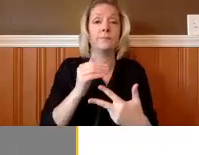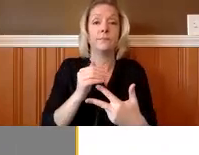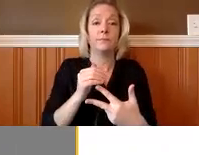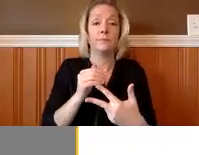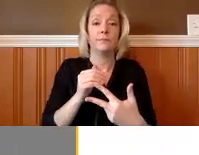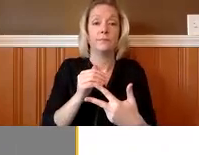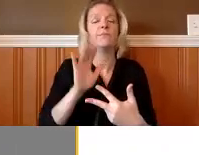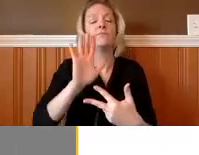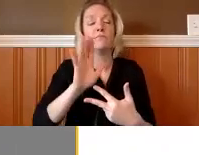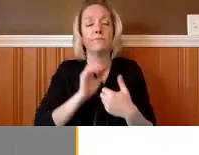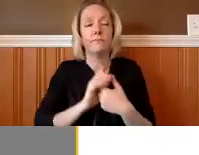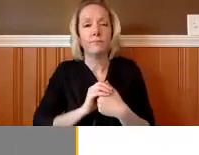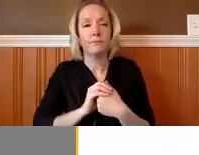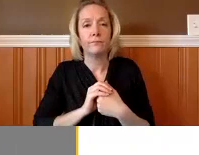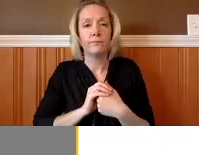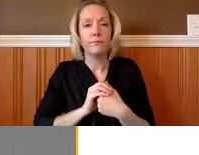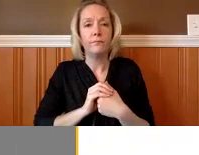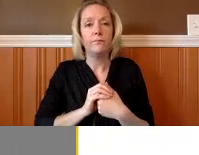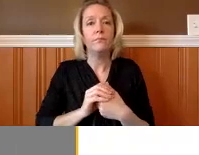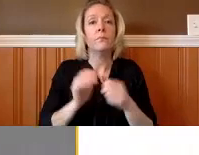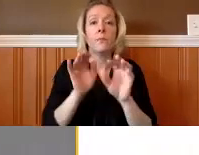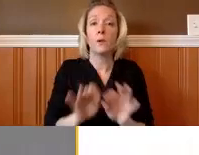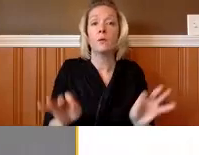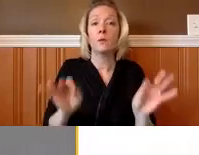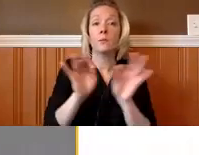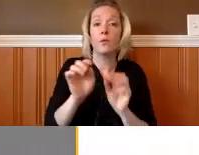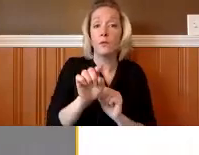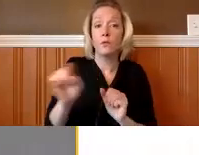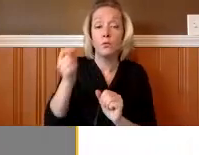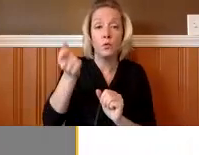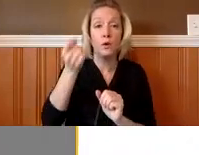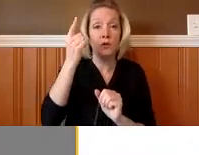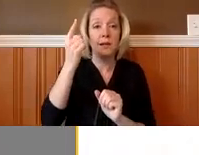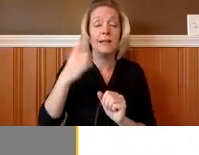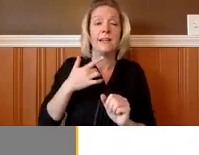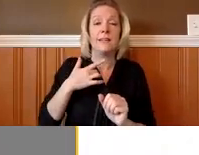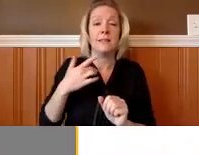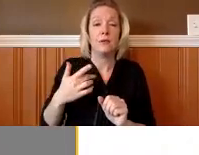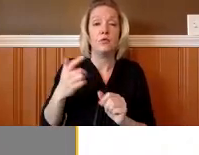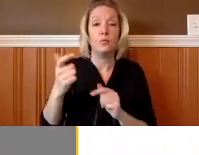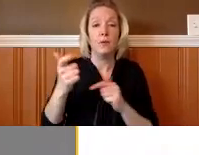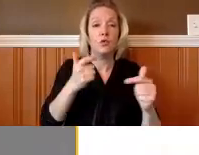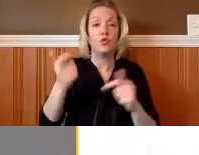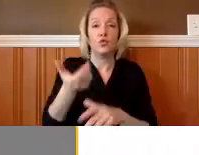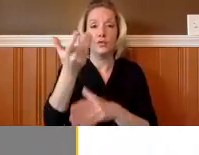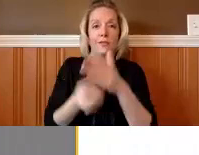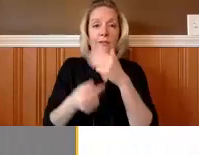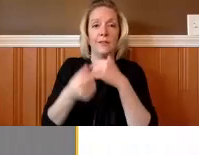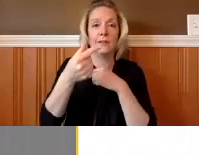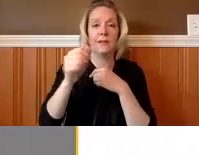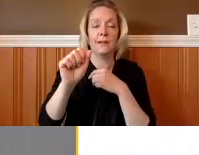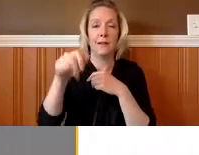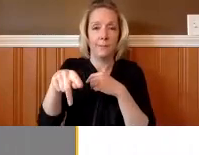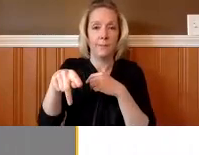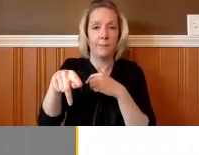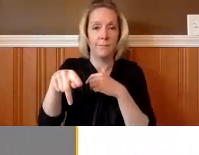I want everybody to understand that there's this huge gap. There's a huge space between what our